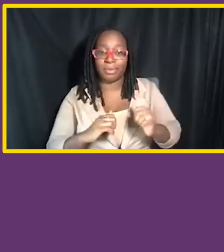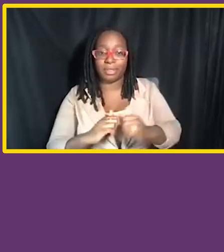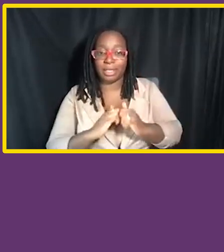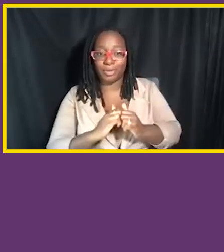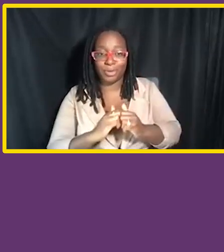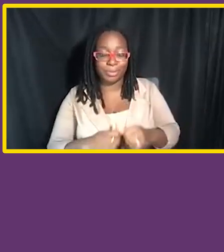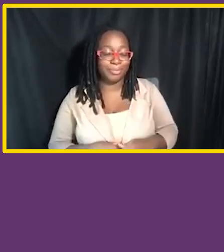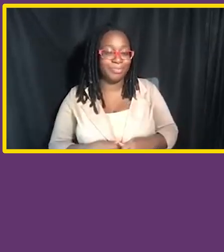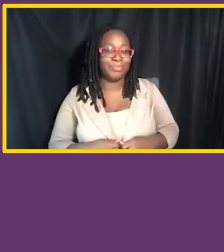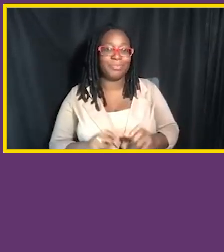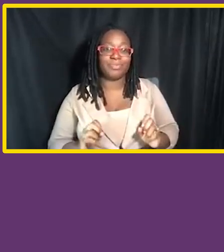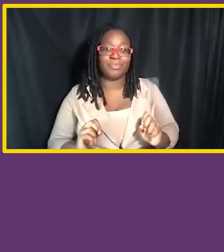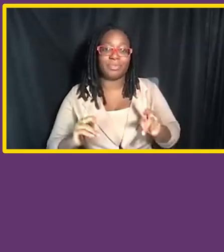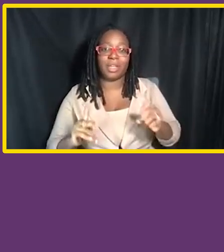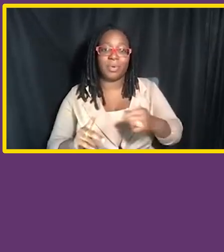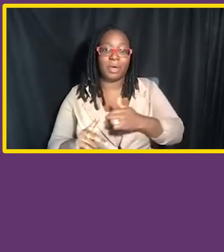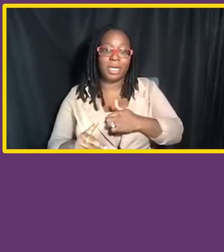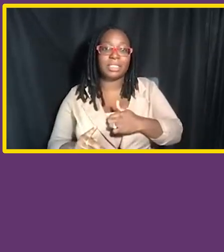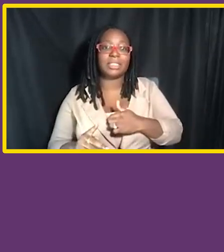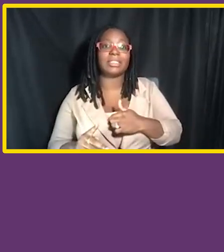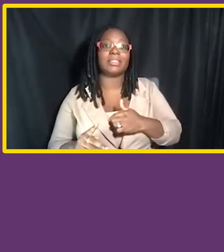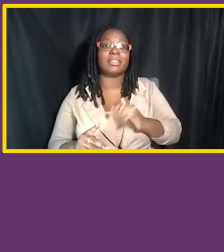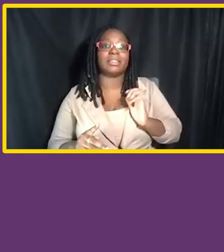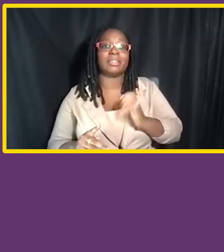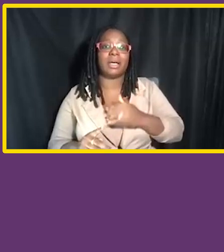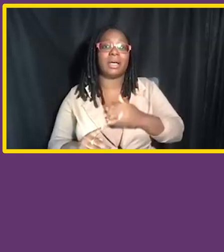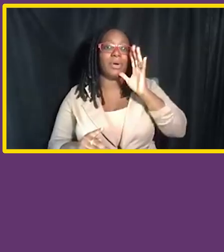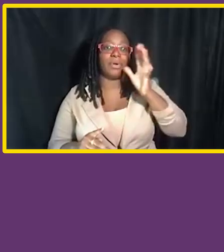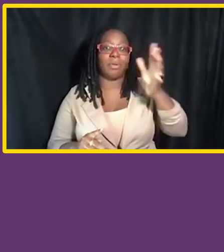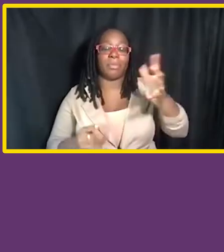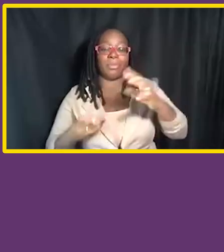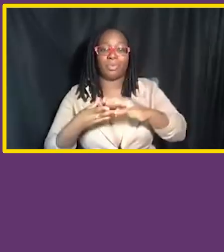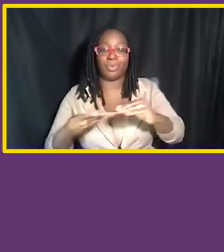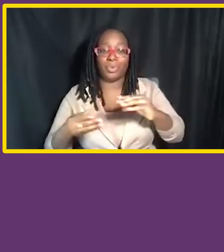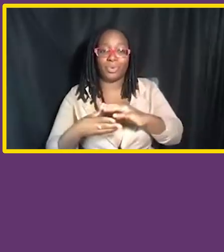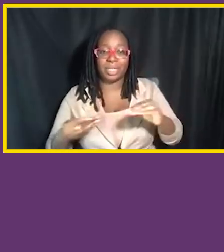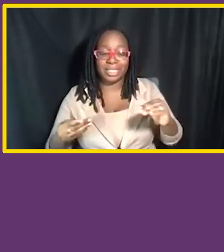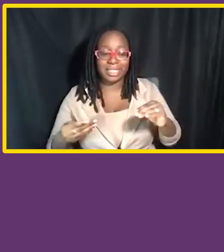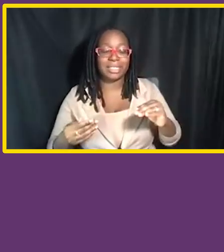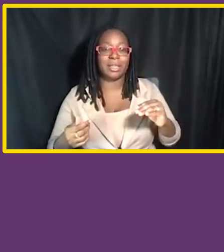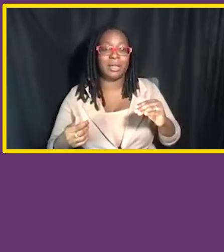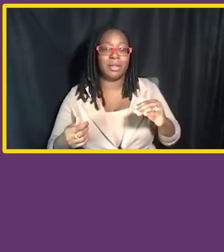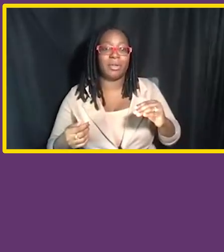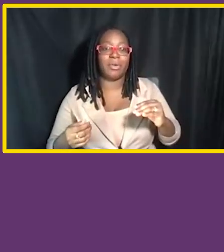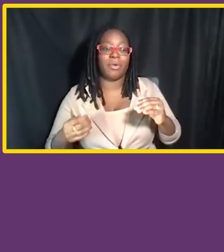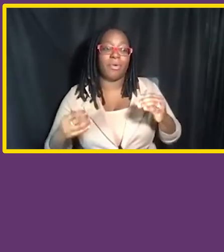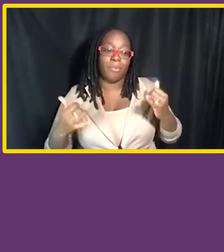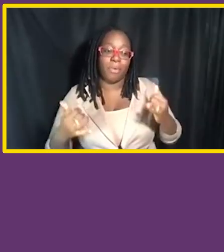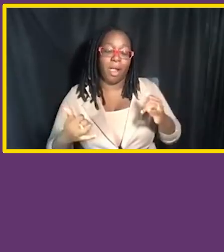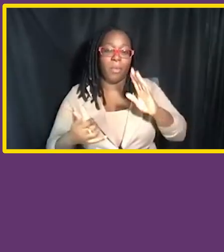Let us take our grandmother's stories and weave them